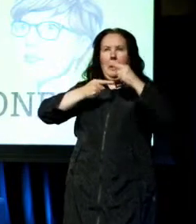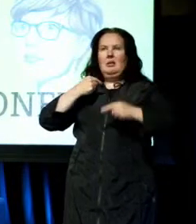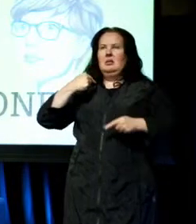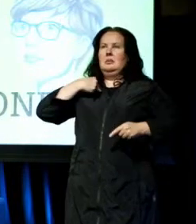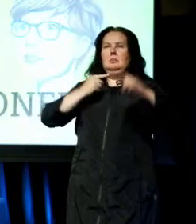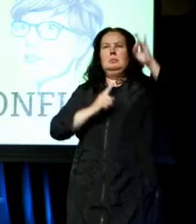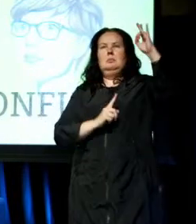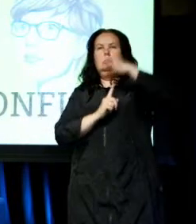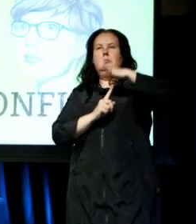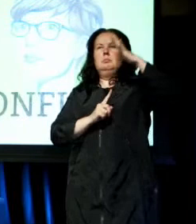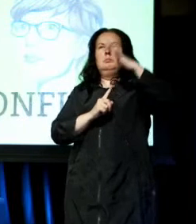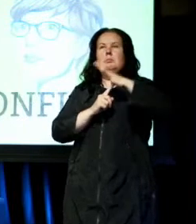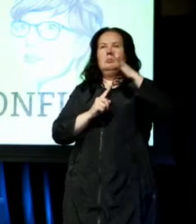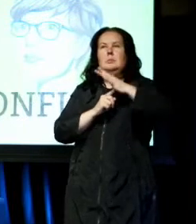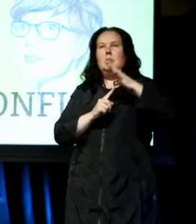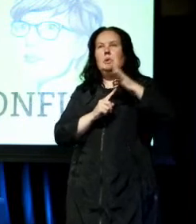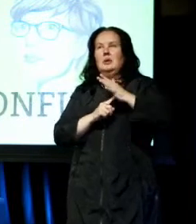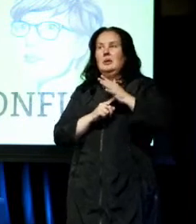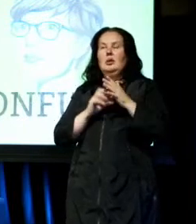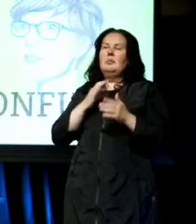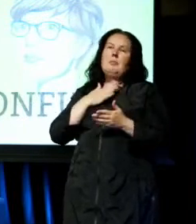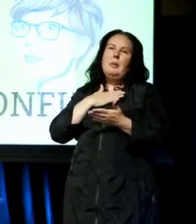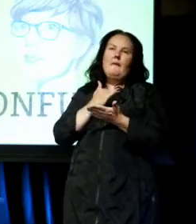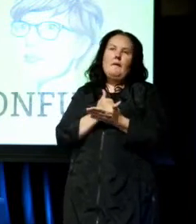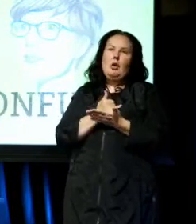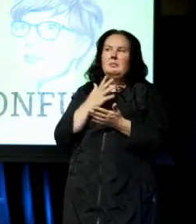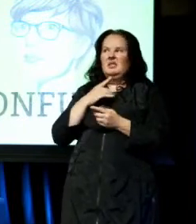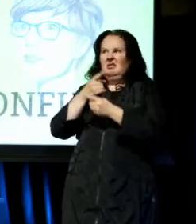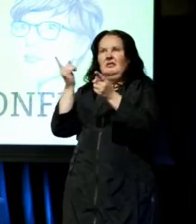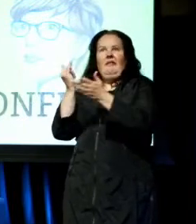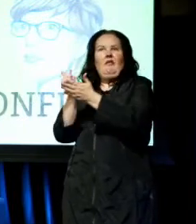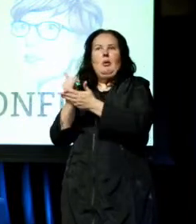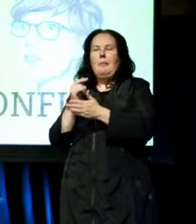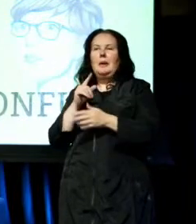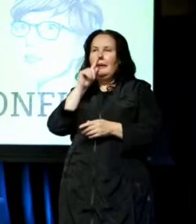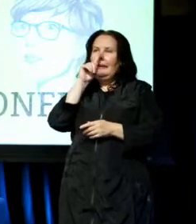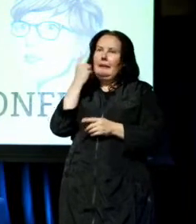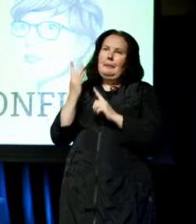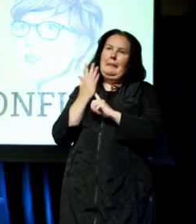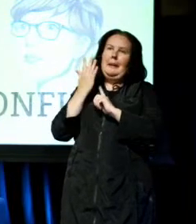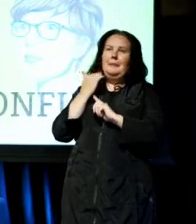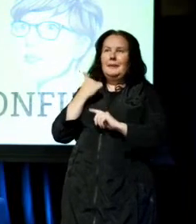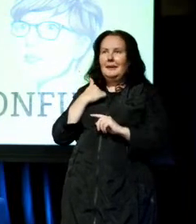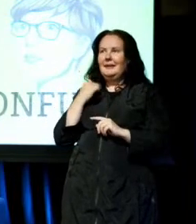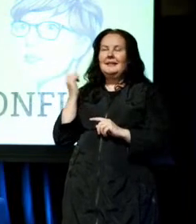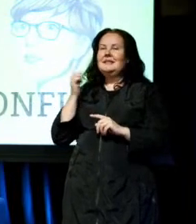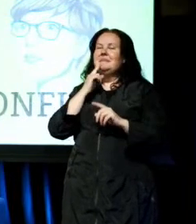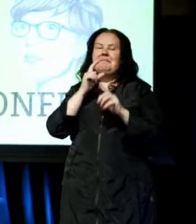not our fault, so you can't be mad at me about it. But yeah. Especially not today. This is our day.